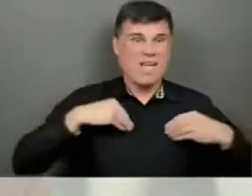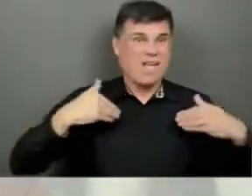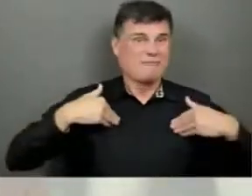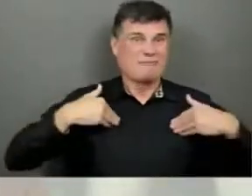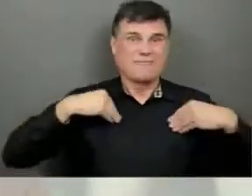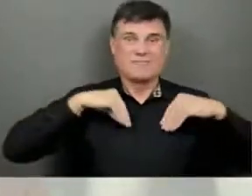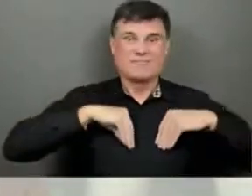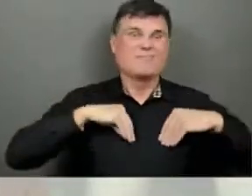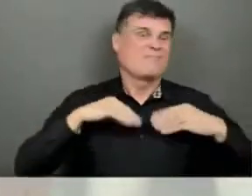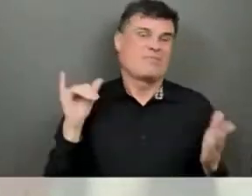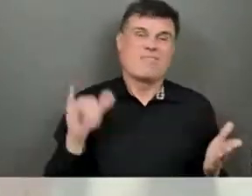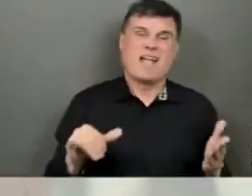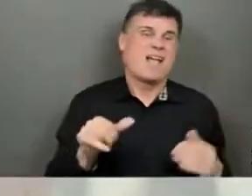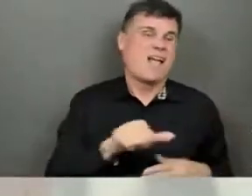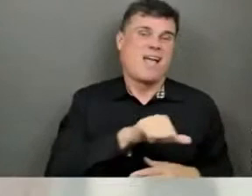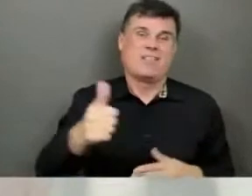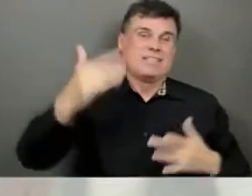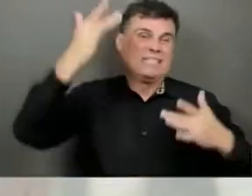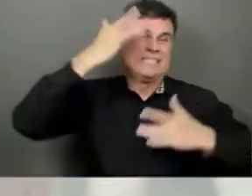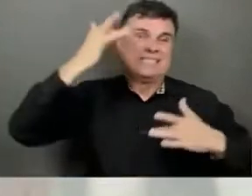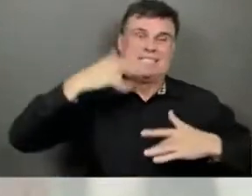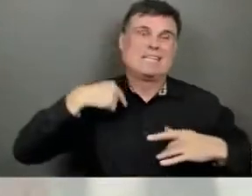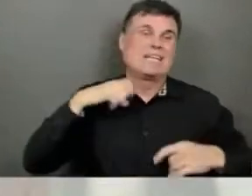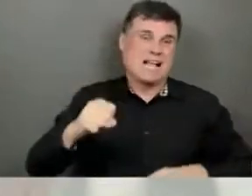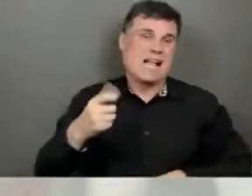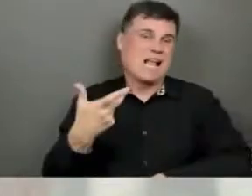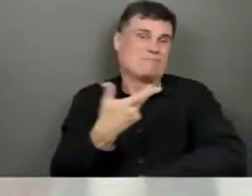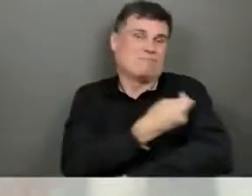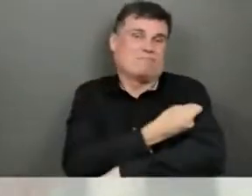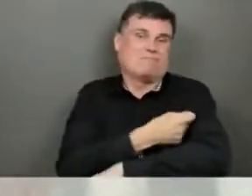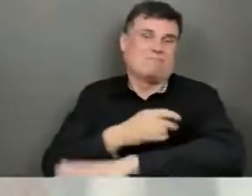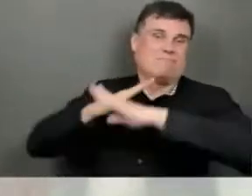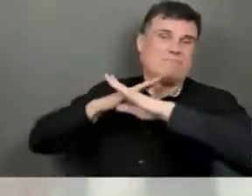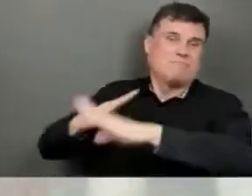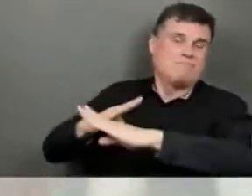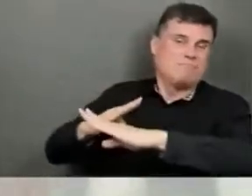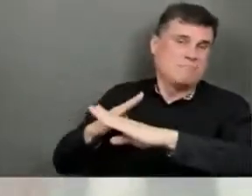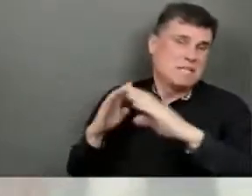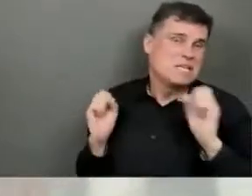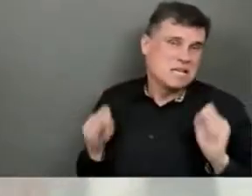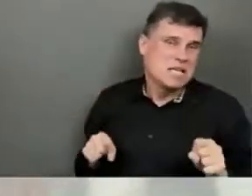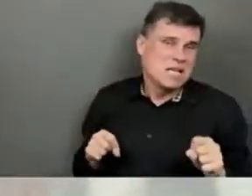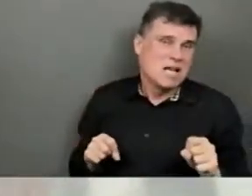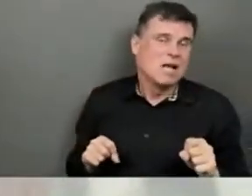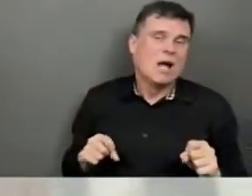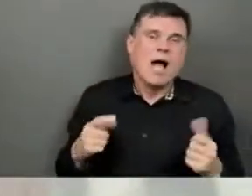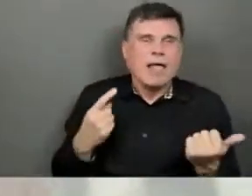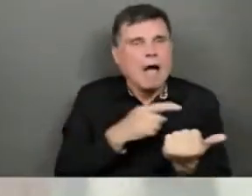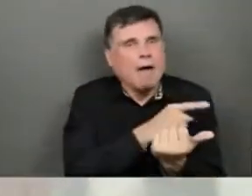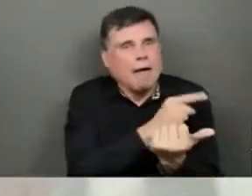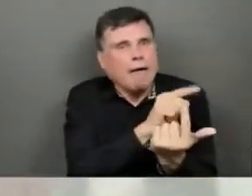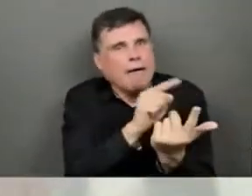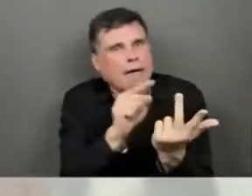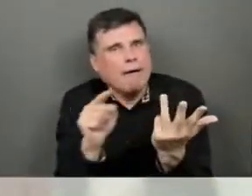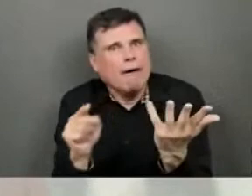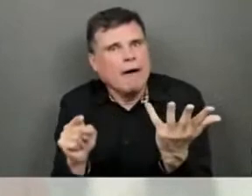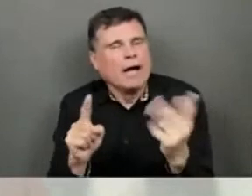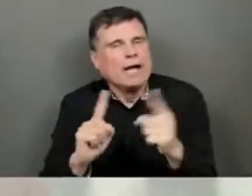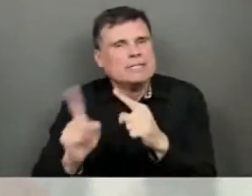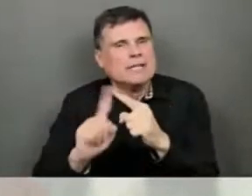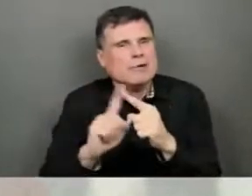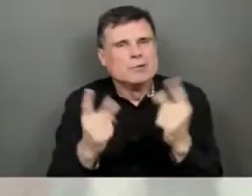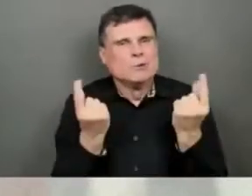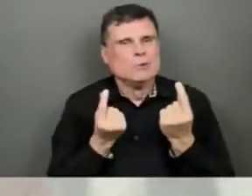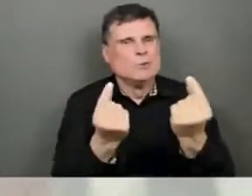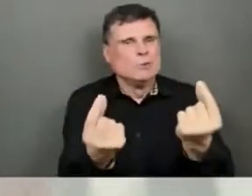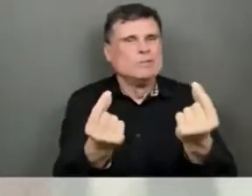pay attention to for the foreseeable future. So it is putting it in that context as we emerge. We're